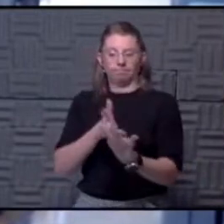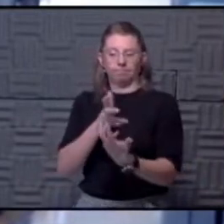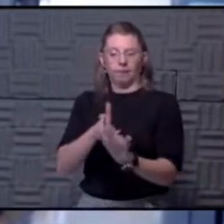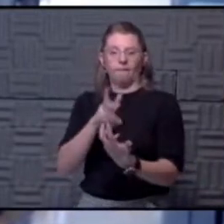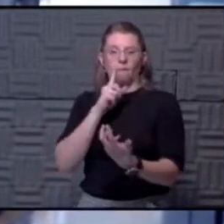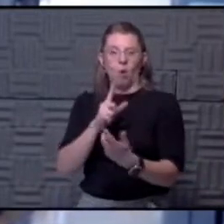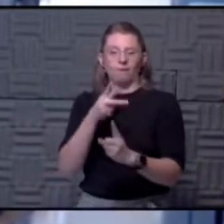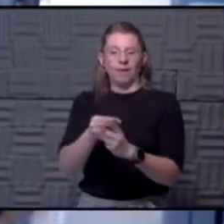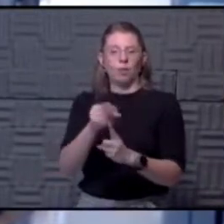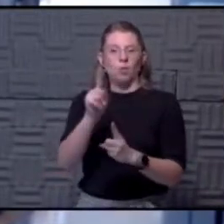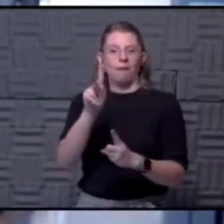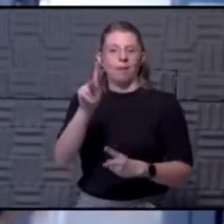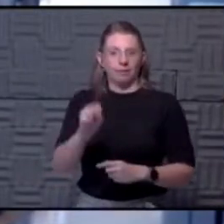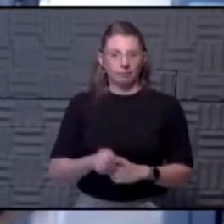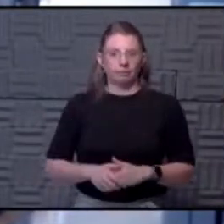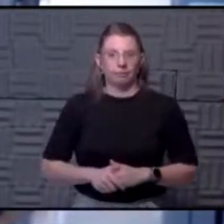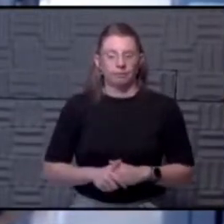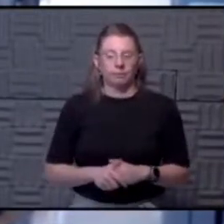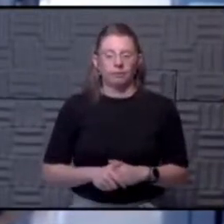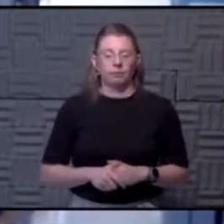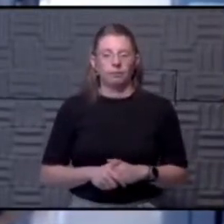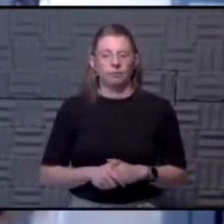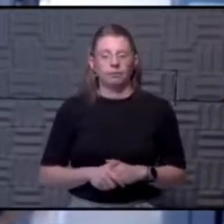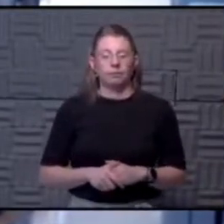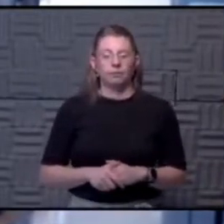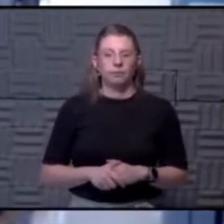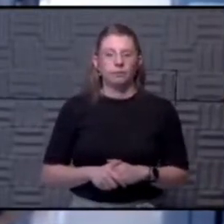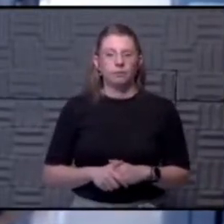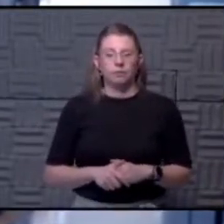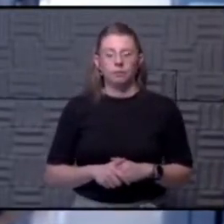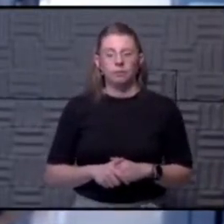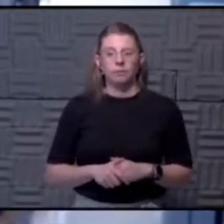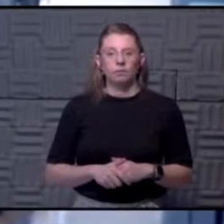Kansas. We are not